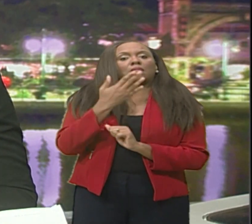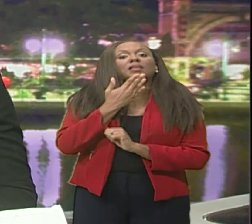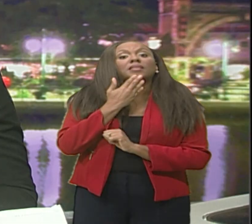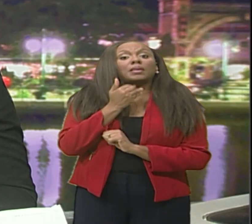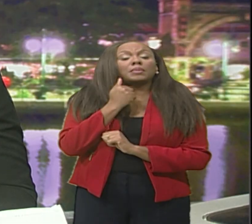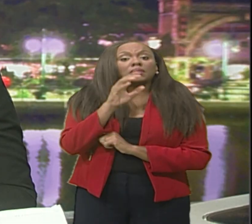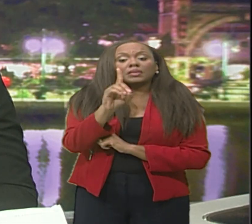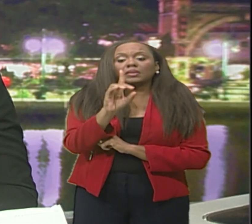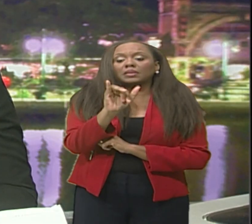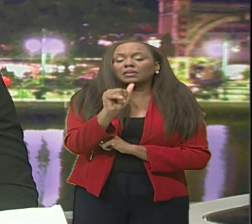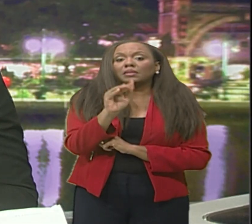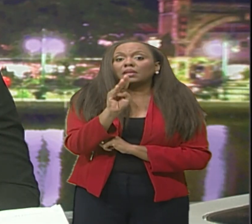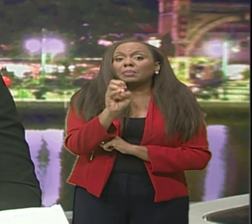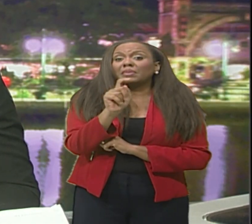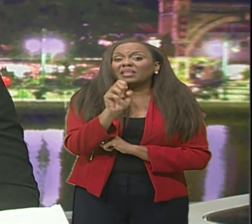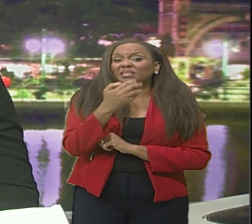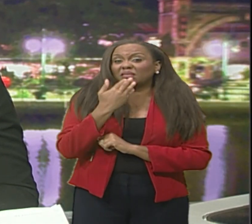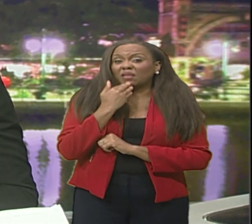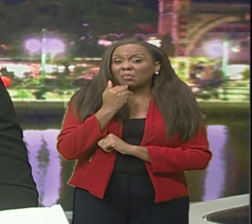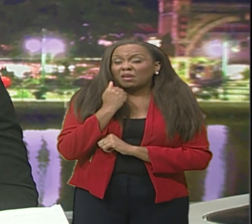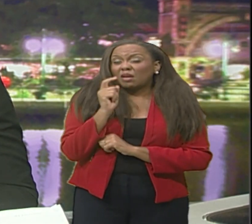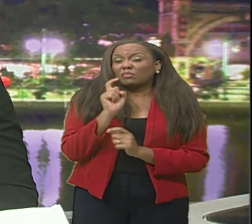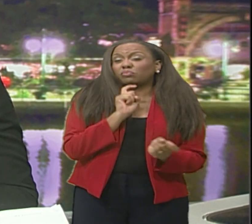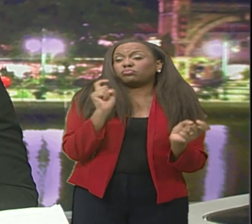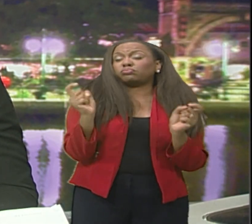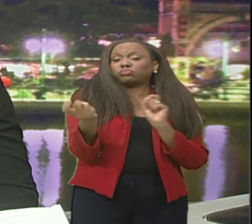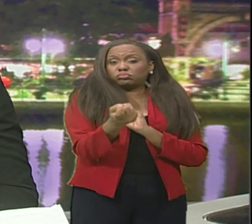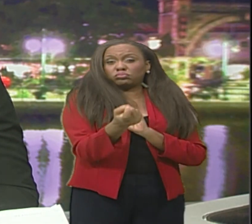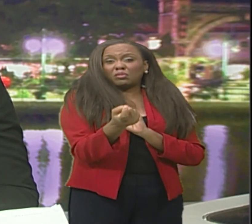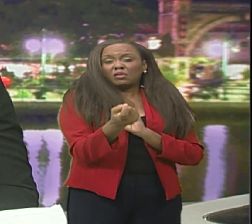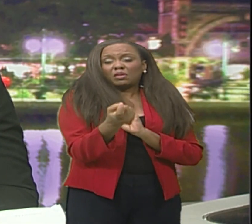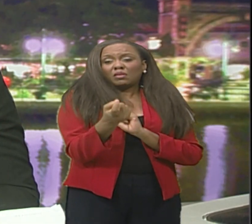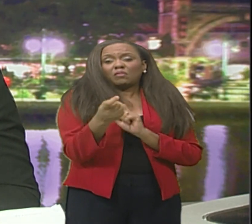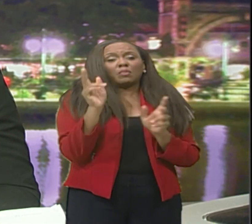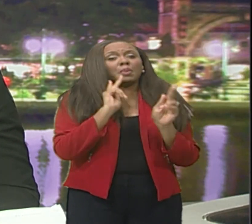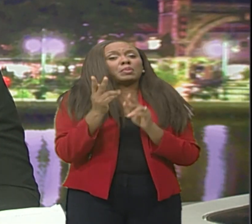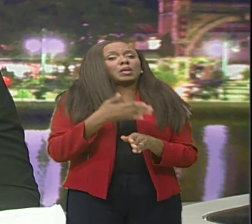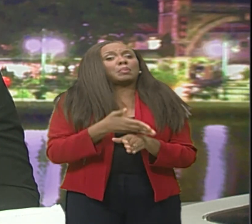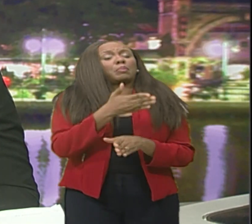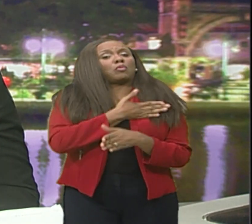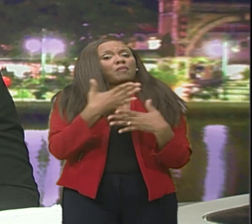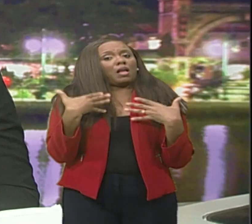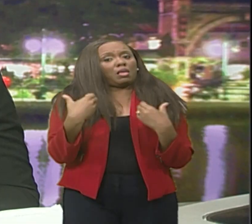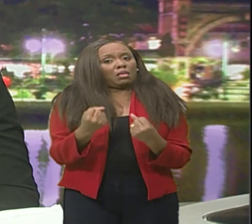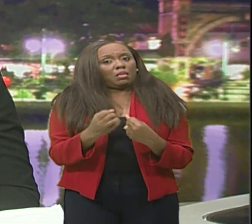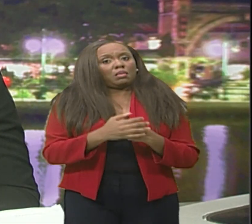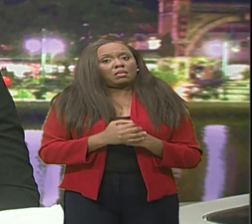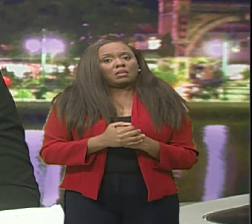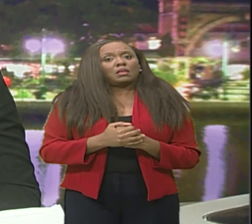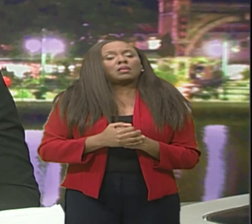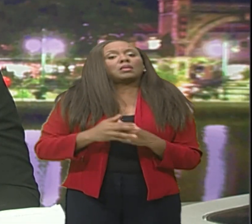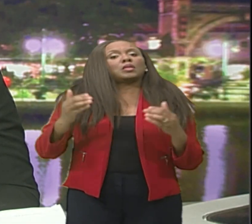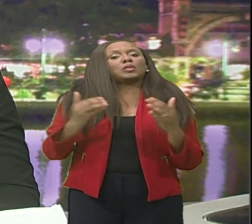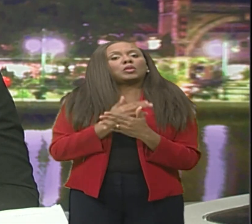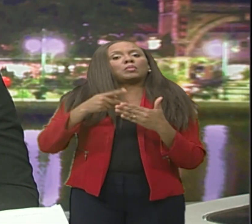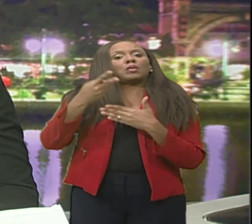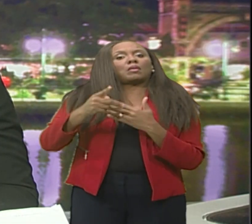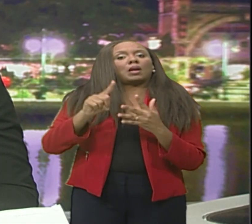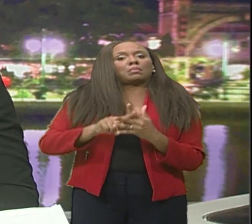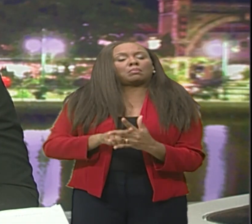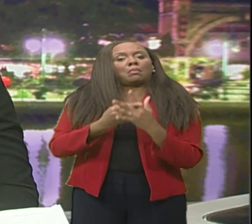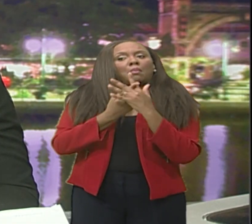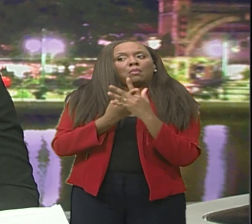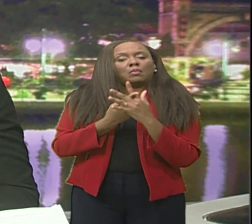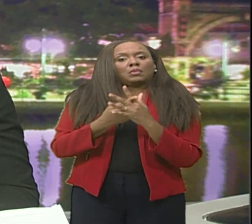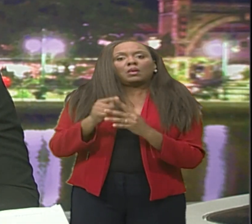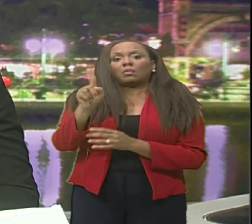of diabetes across Barbados. The second Diabetes Reversal Remission Study has been launched, and it will target 100 participants